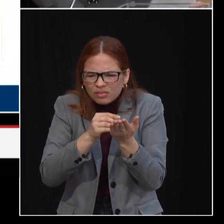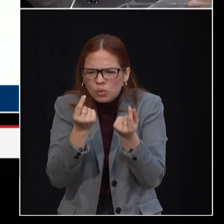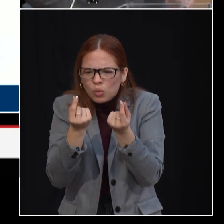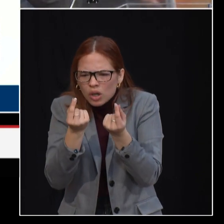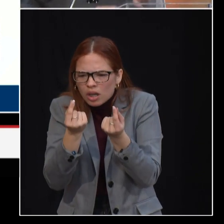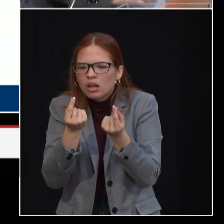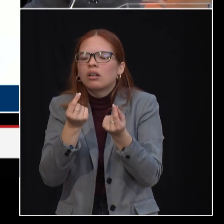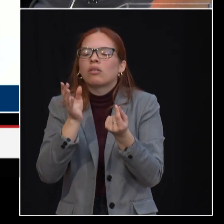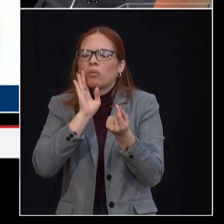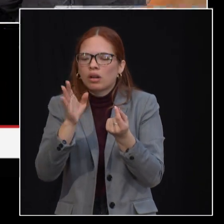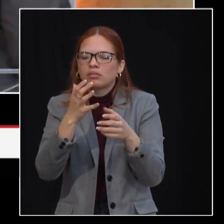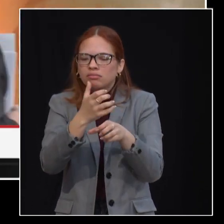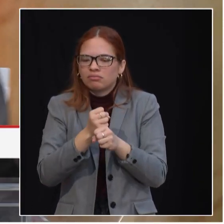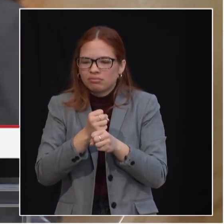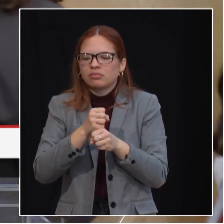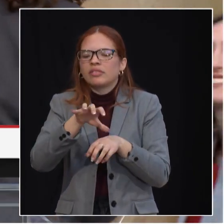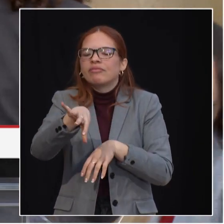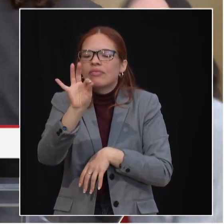everybody.